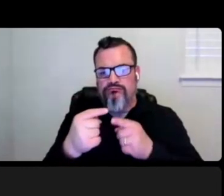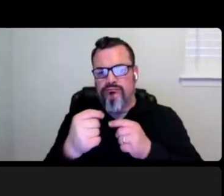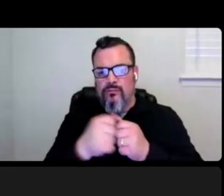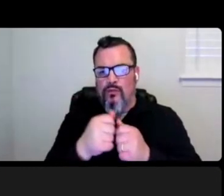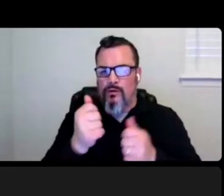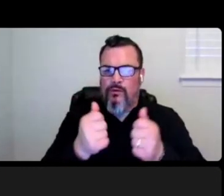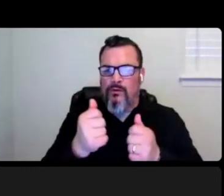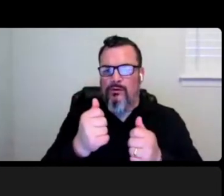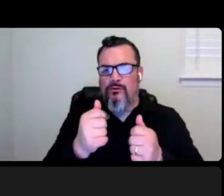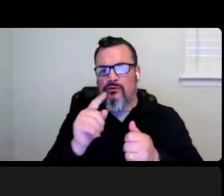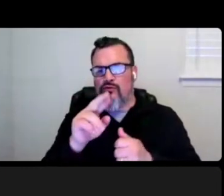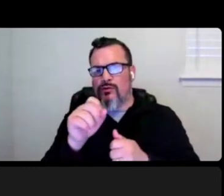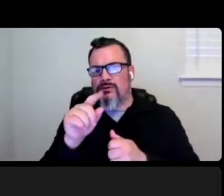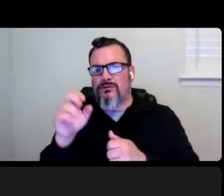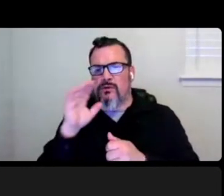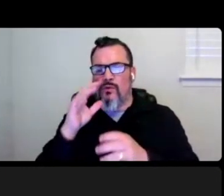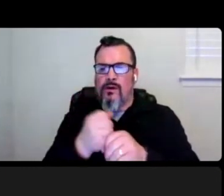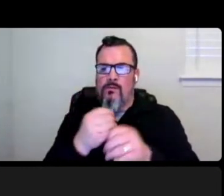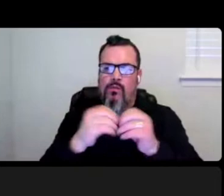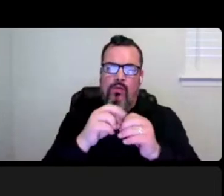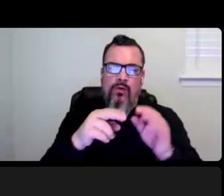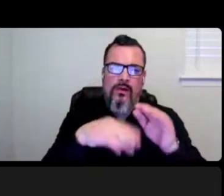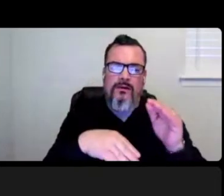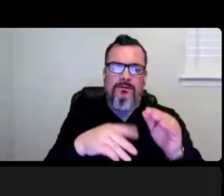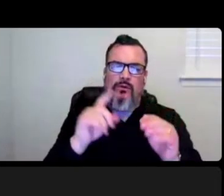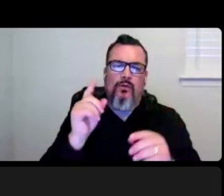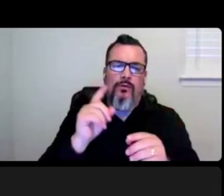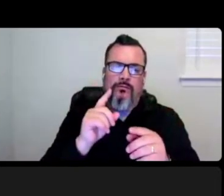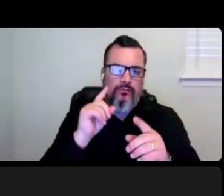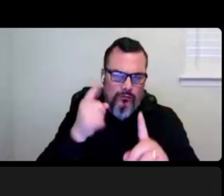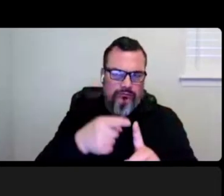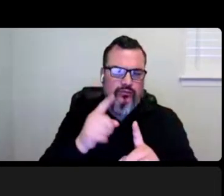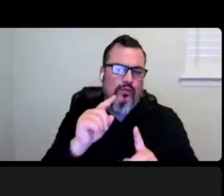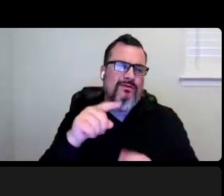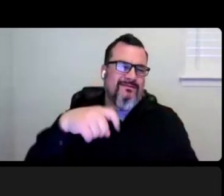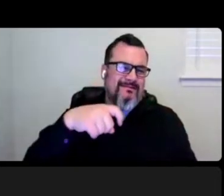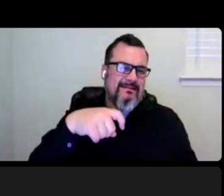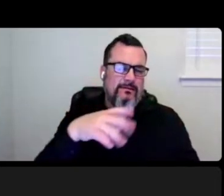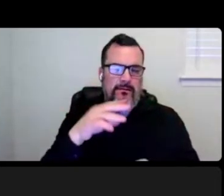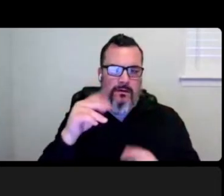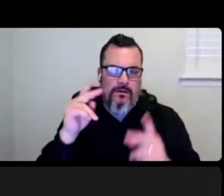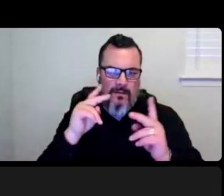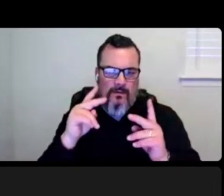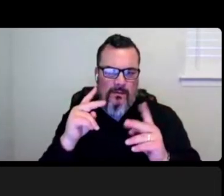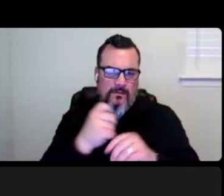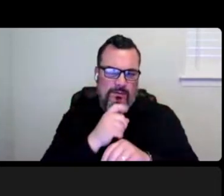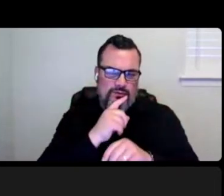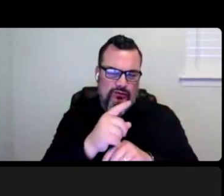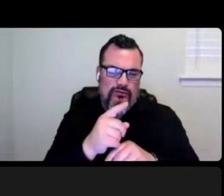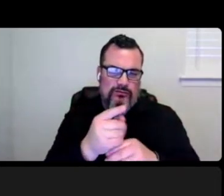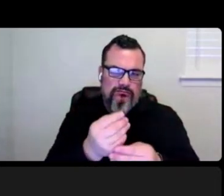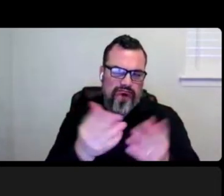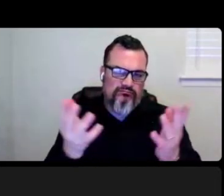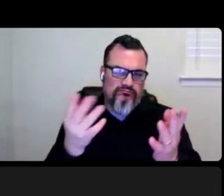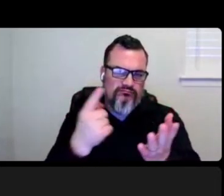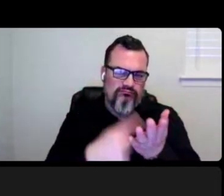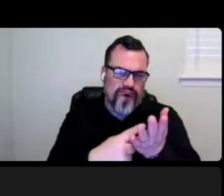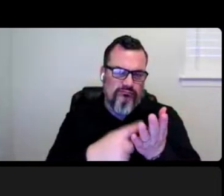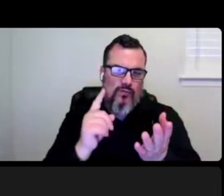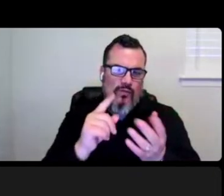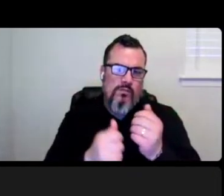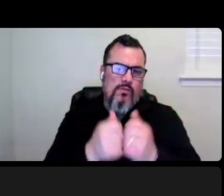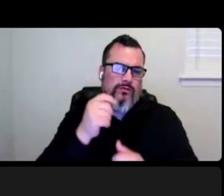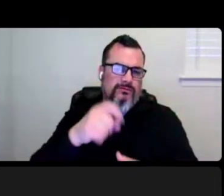which trustee area is going to get more or less. It's about where's the need. And everybody gets around making sure that the resources are addressed where there is the most